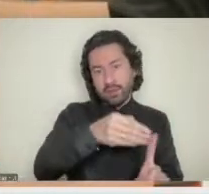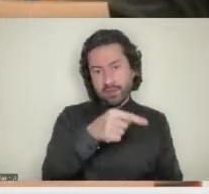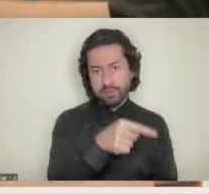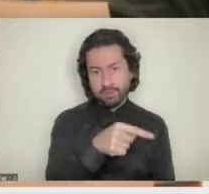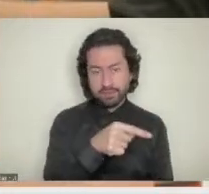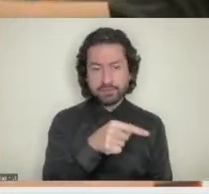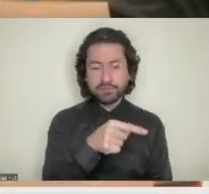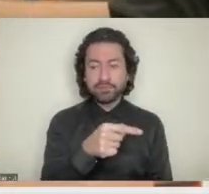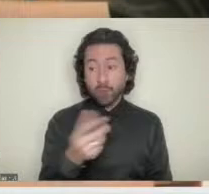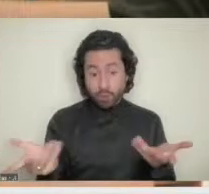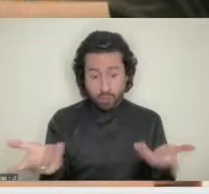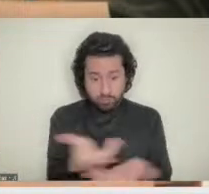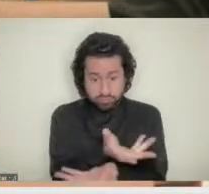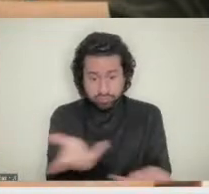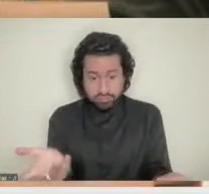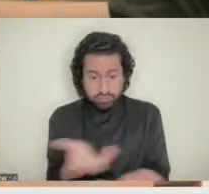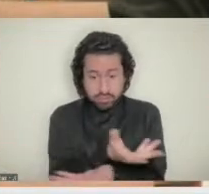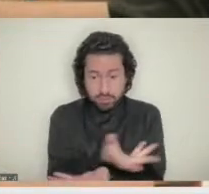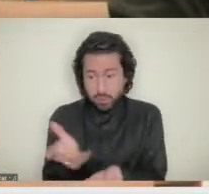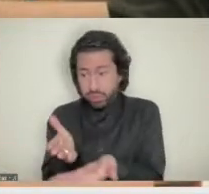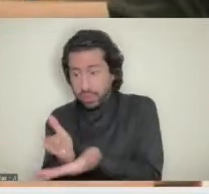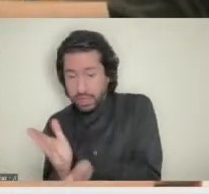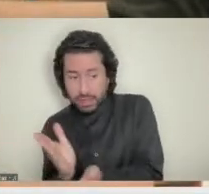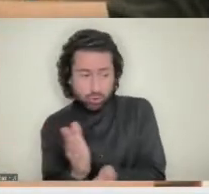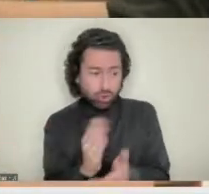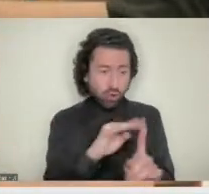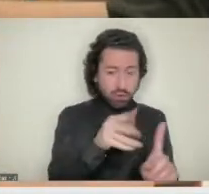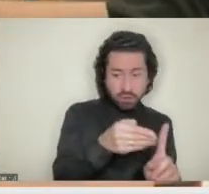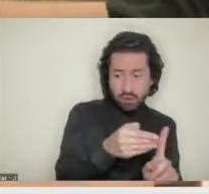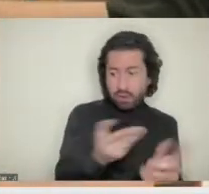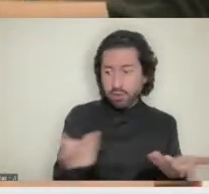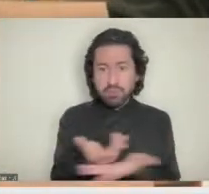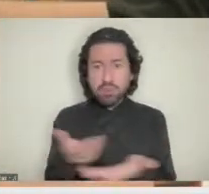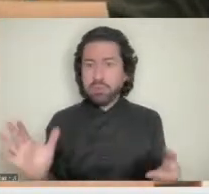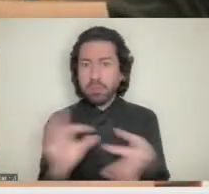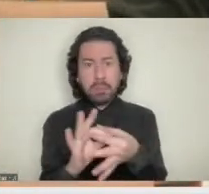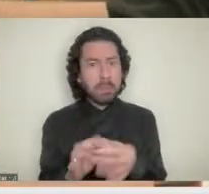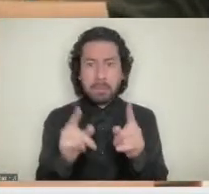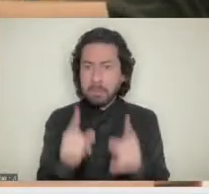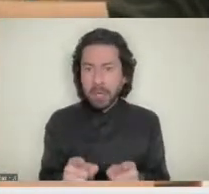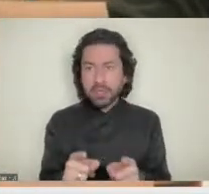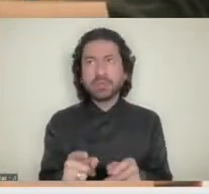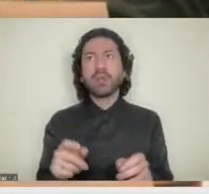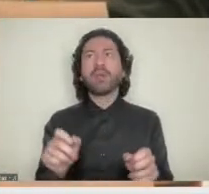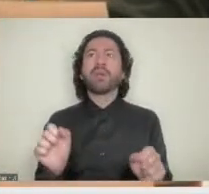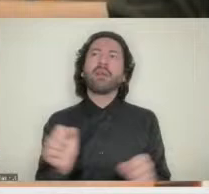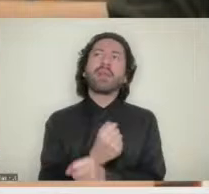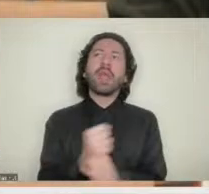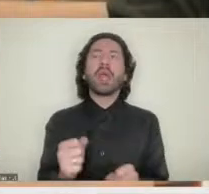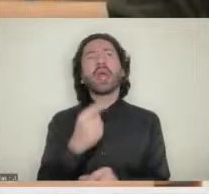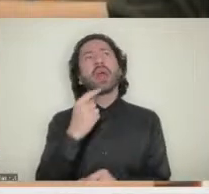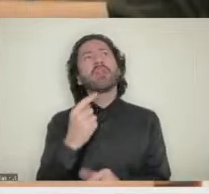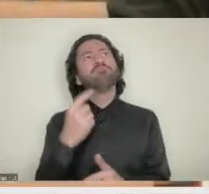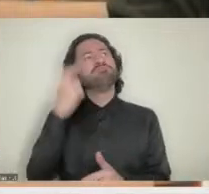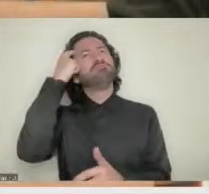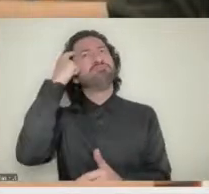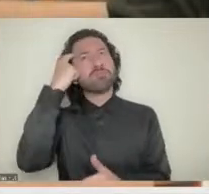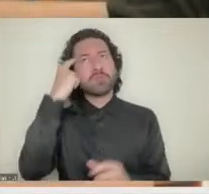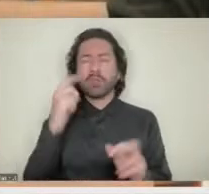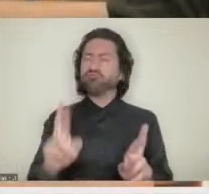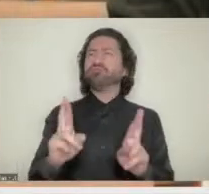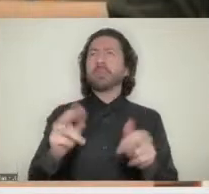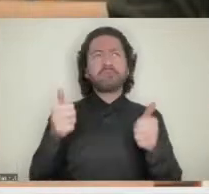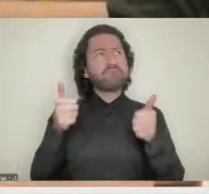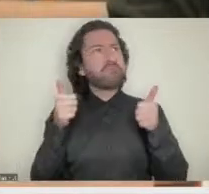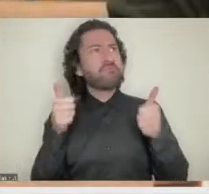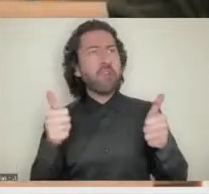related to the SDGs. Now there's an interaction therein, and you cannot have an ideal state, health